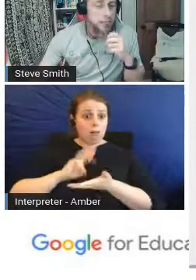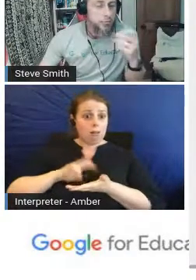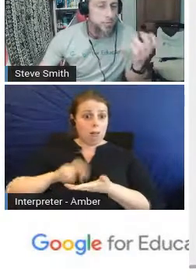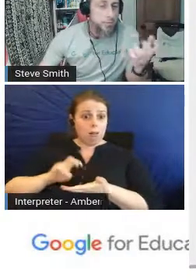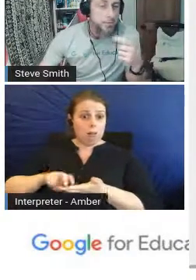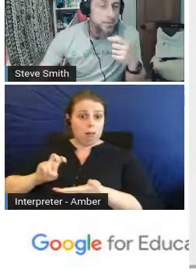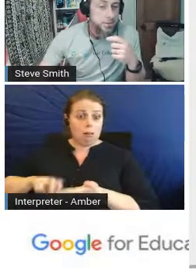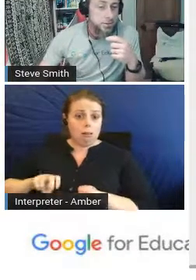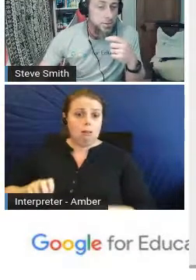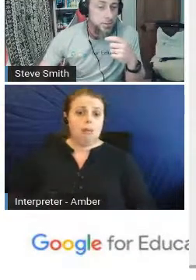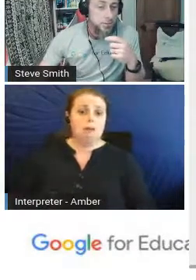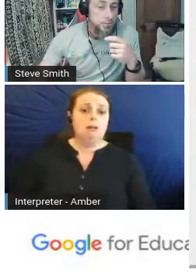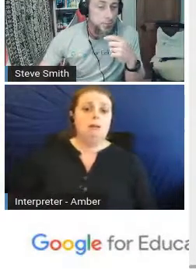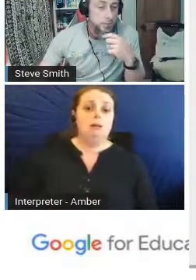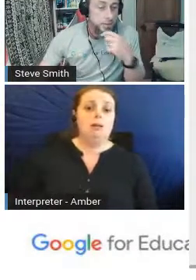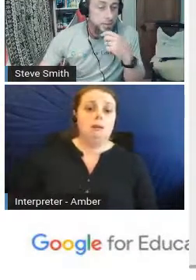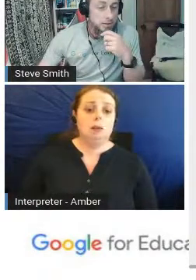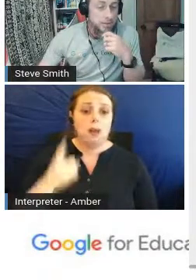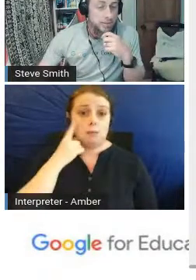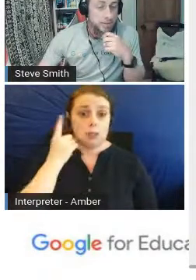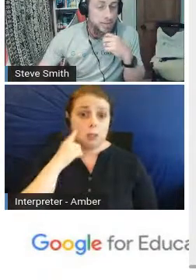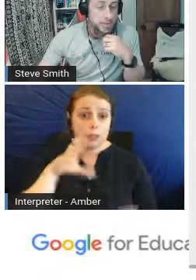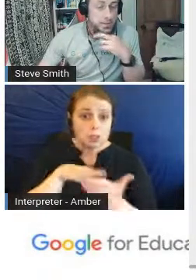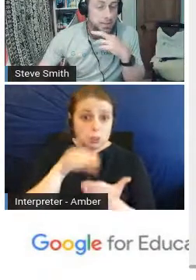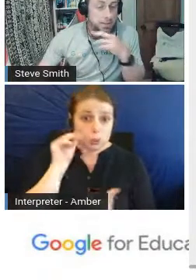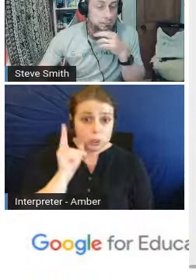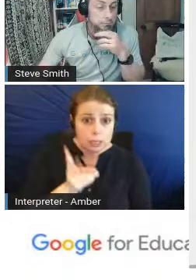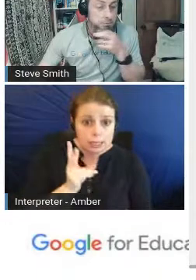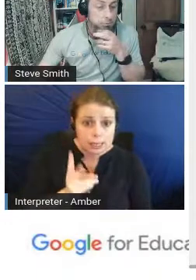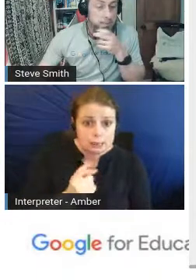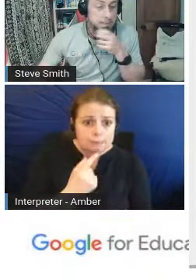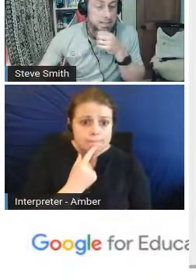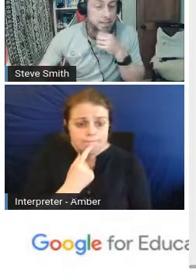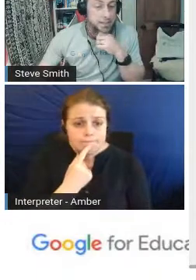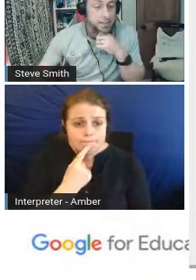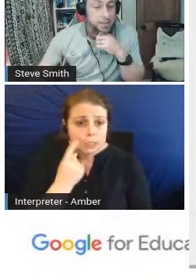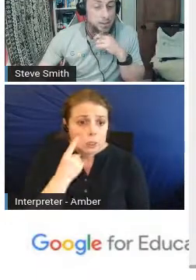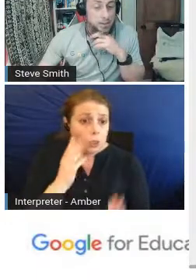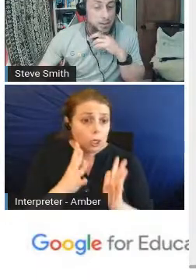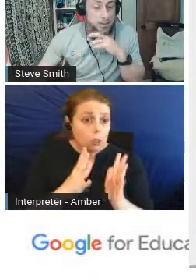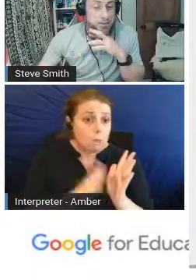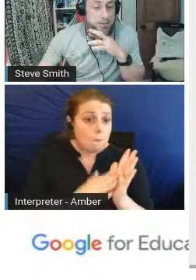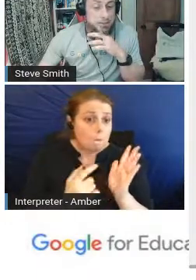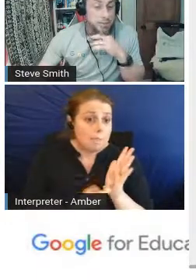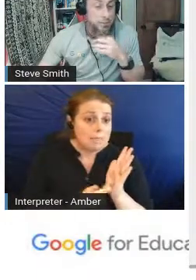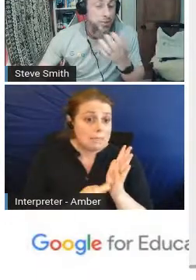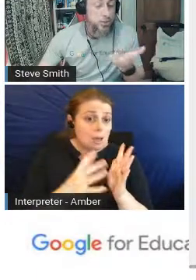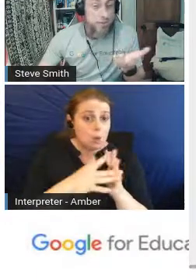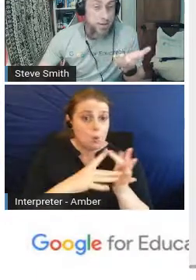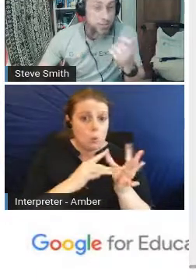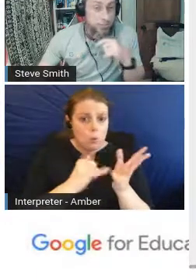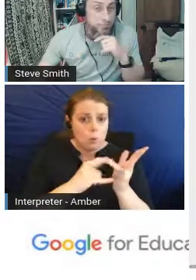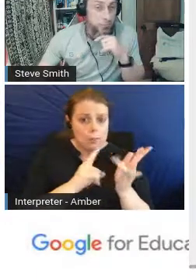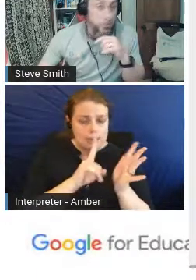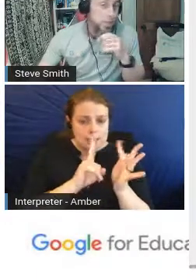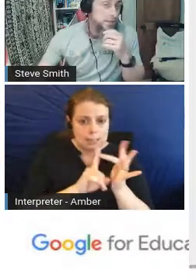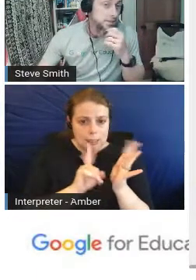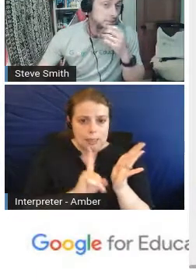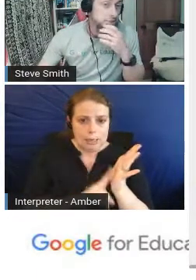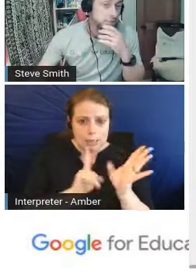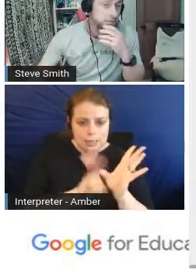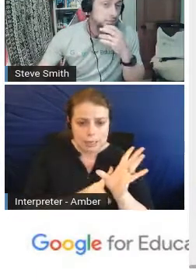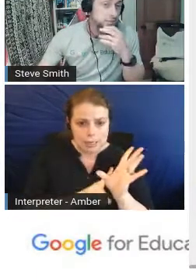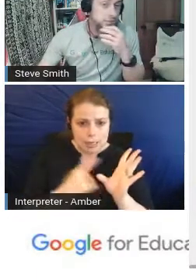and if we jump back to the student one, if I have a look at Mr. Weasley here, I can see that there were 304